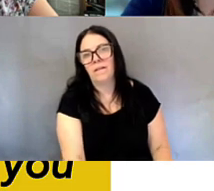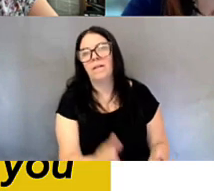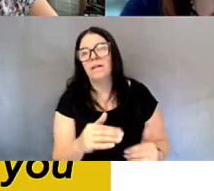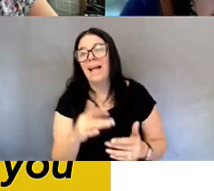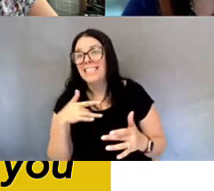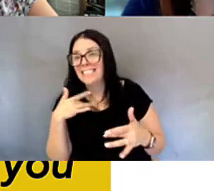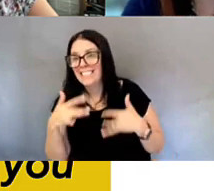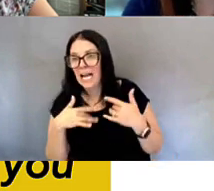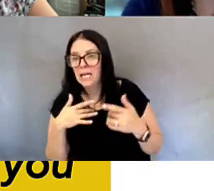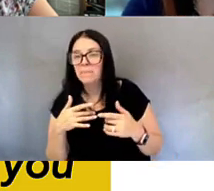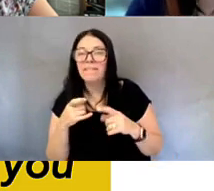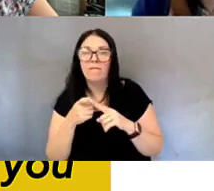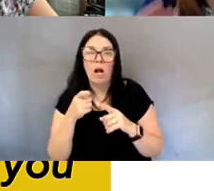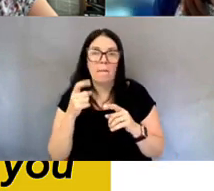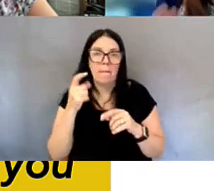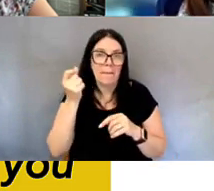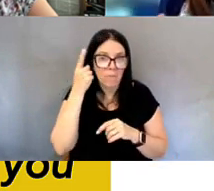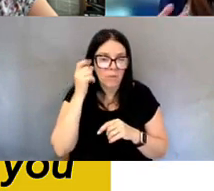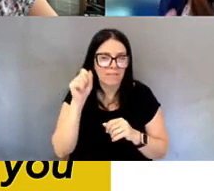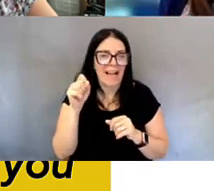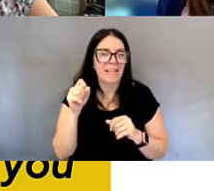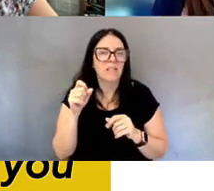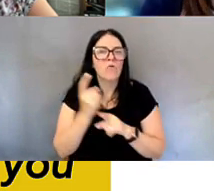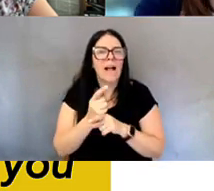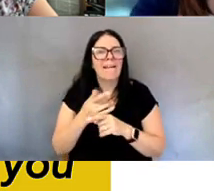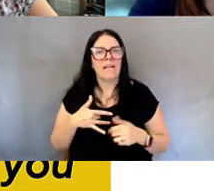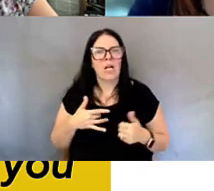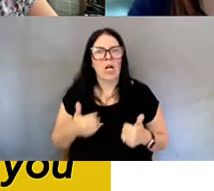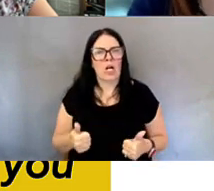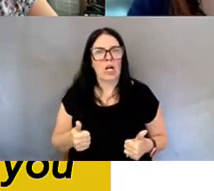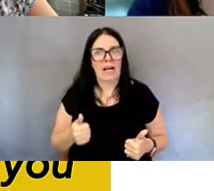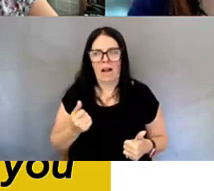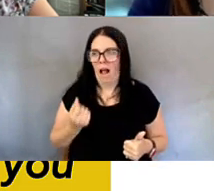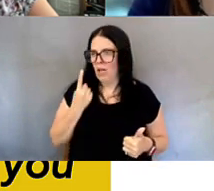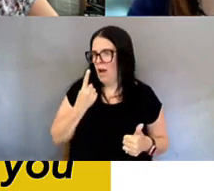Excitement from comprehension. Yes, there's a sense of satisfaction, isn't there?